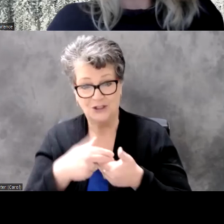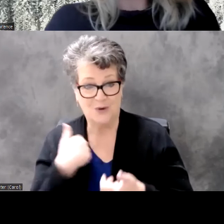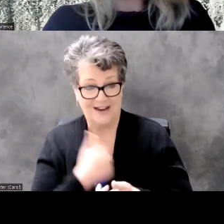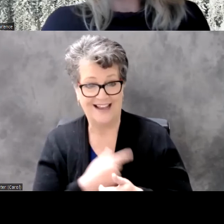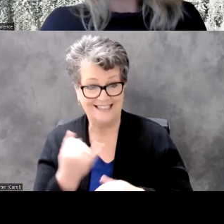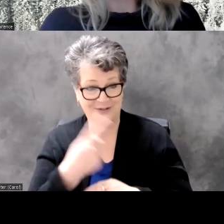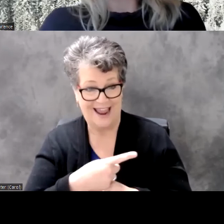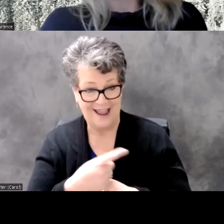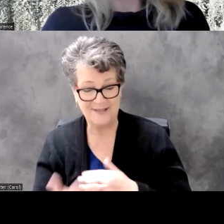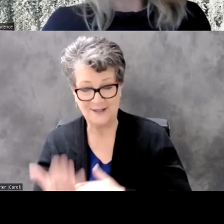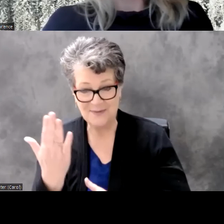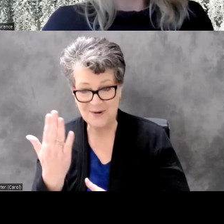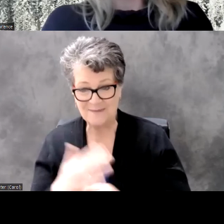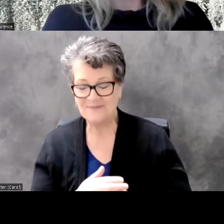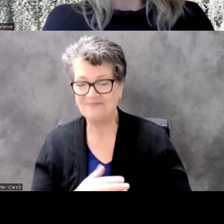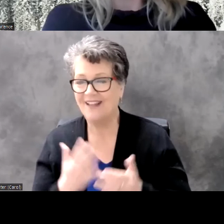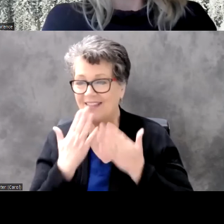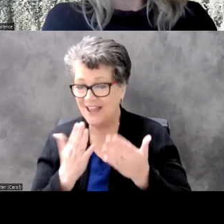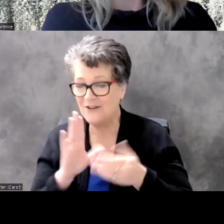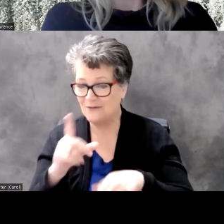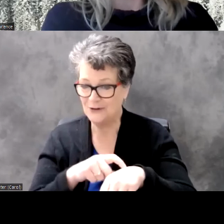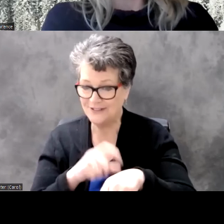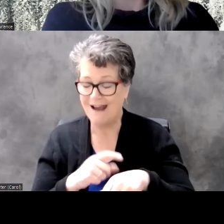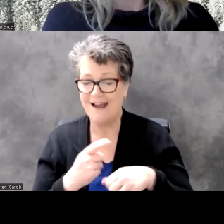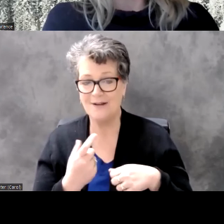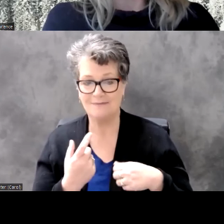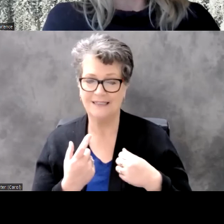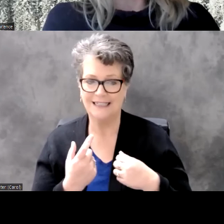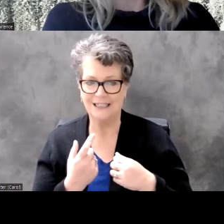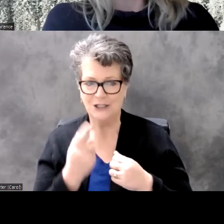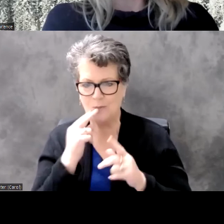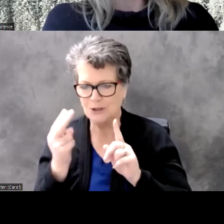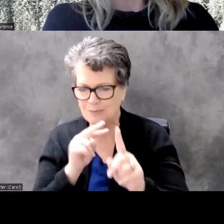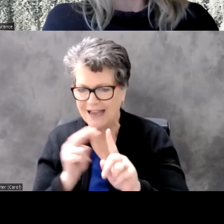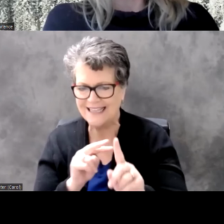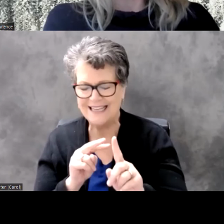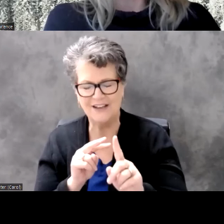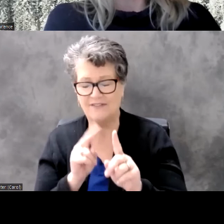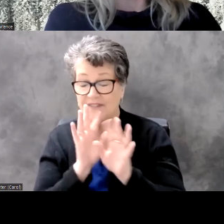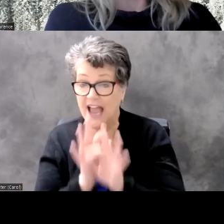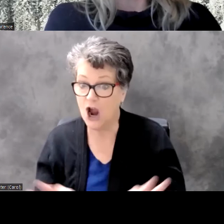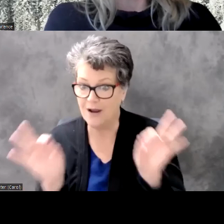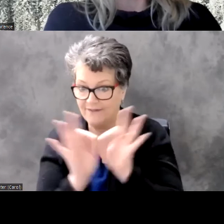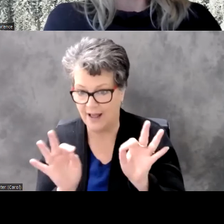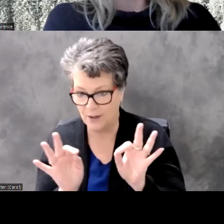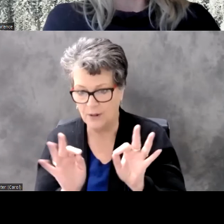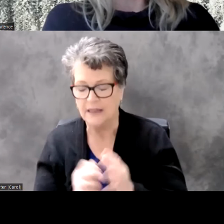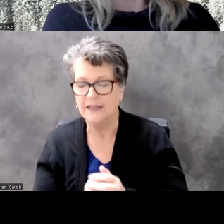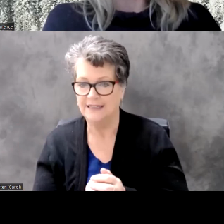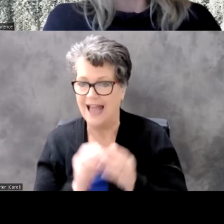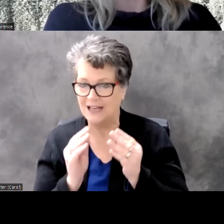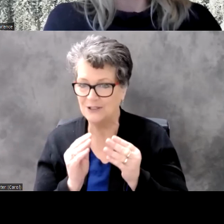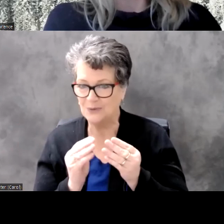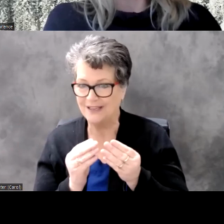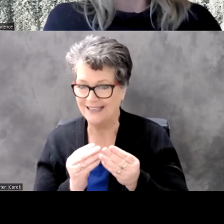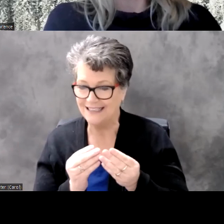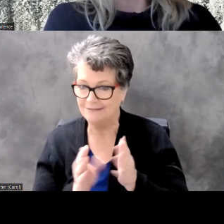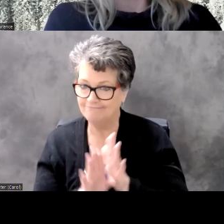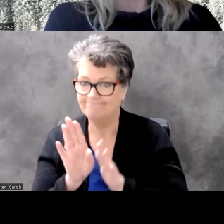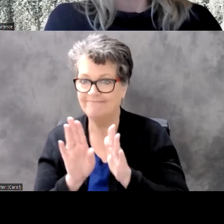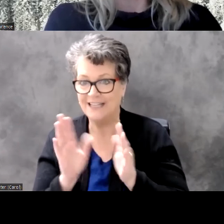this morning. Thank you for your time, your insights, perspectives, incredibly valuable as we launch into this new